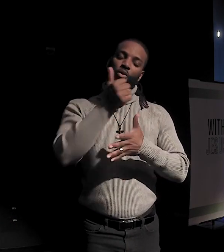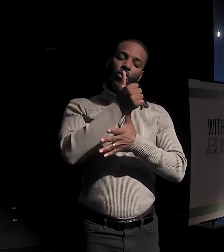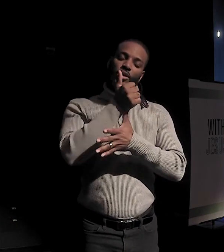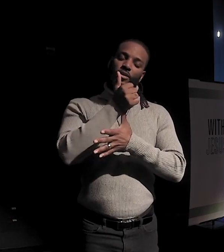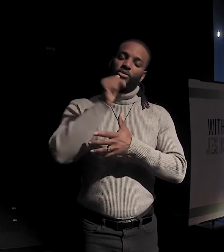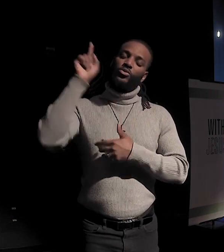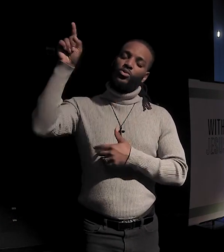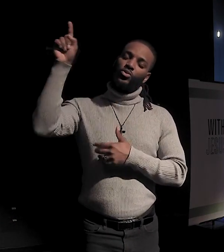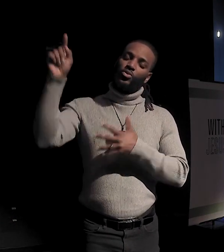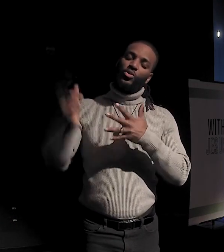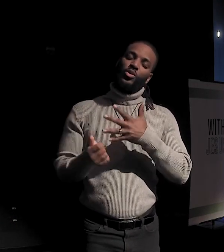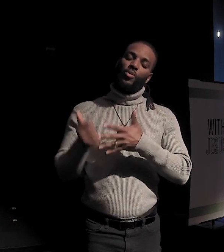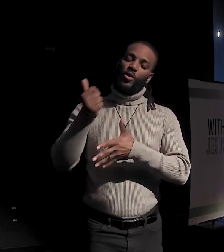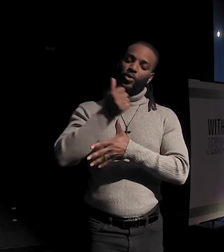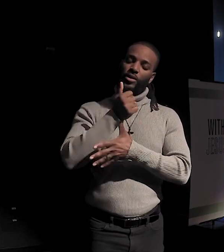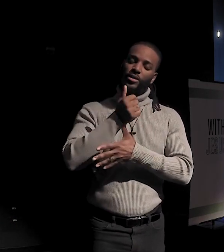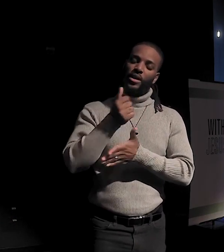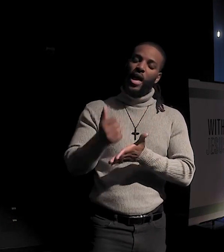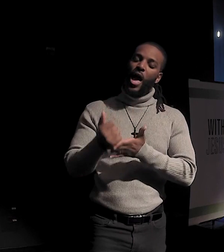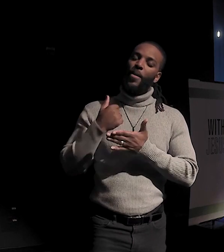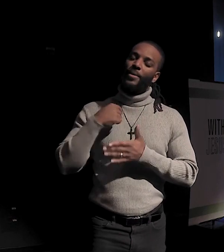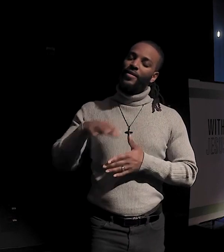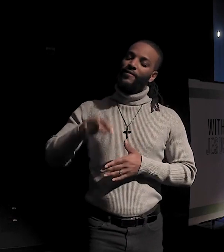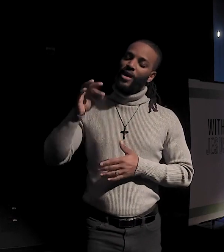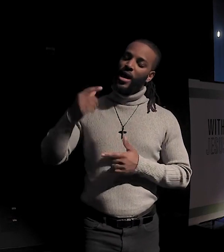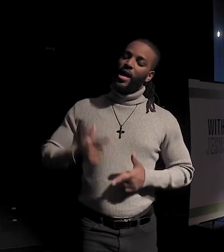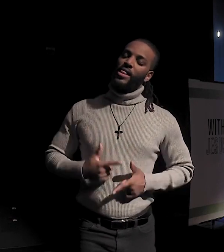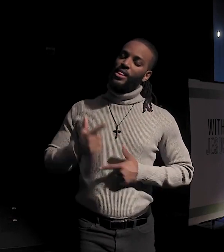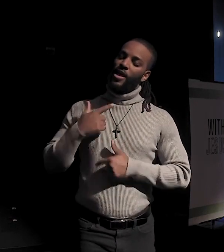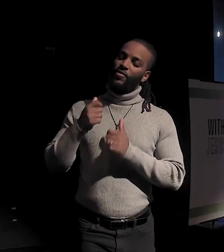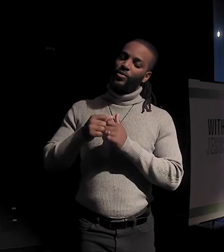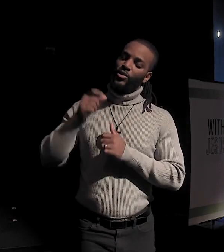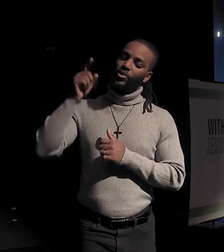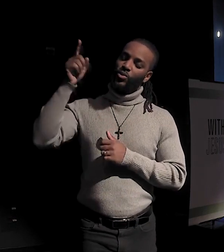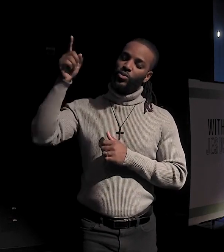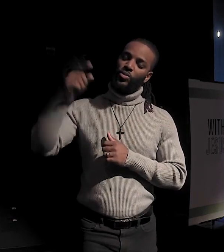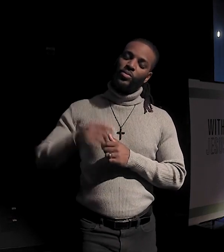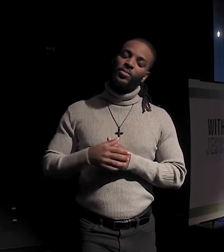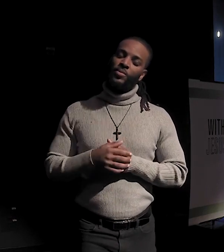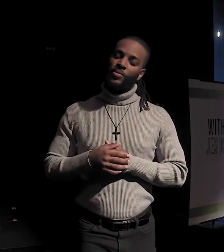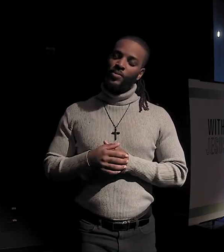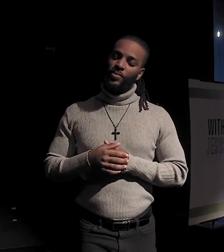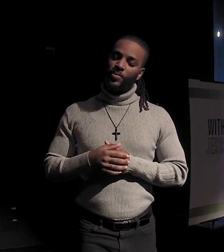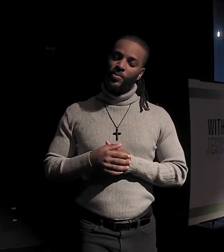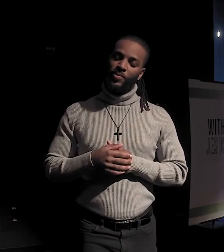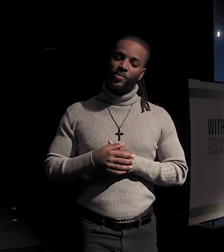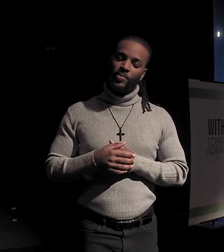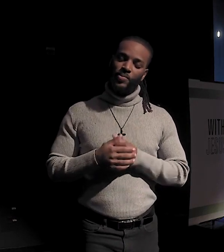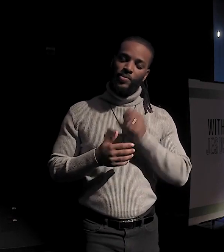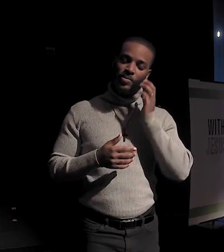the ultimate. Help me to find life in you as my ultimate life.